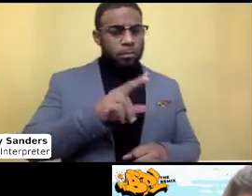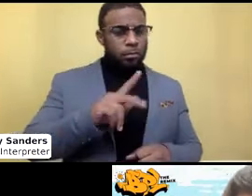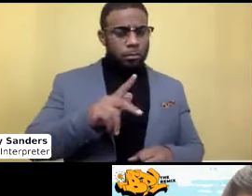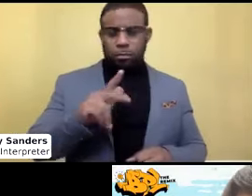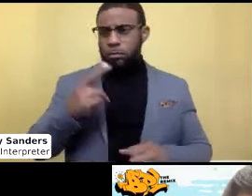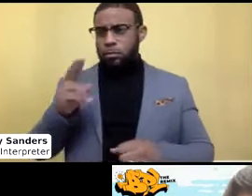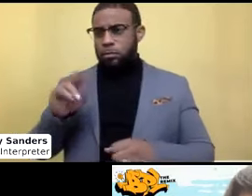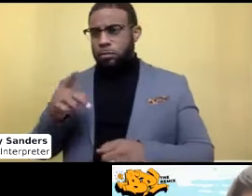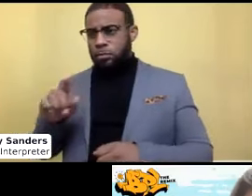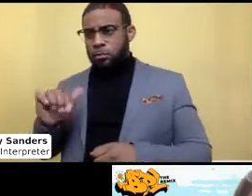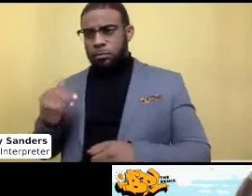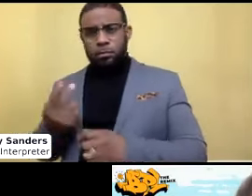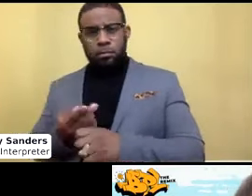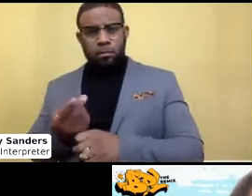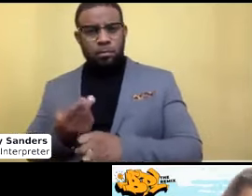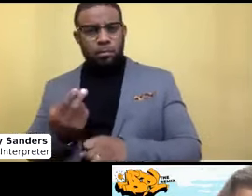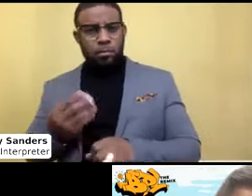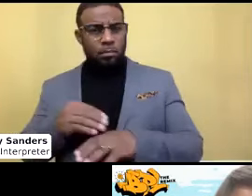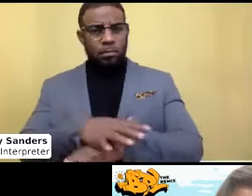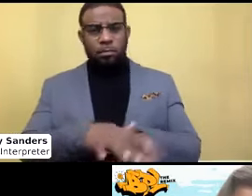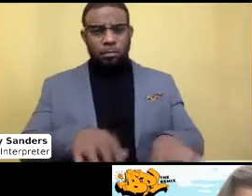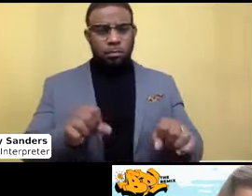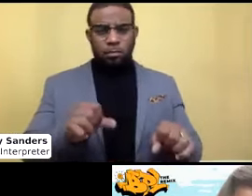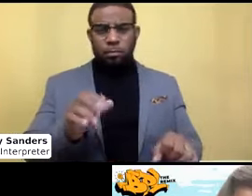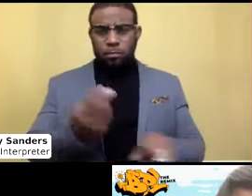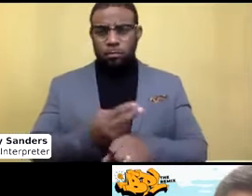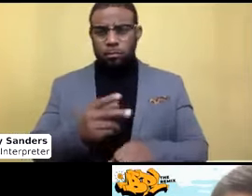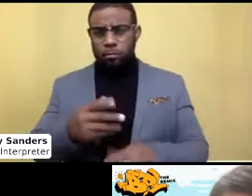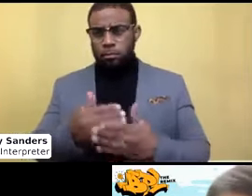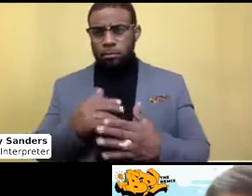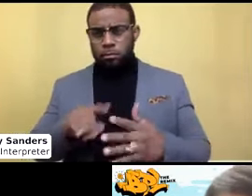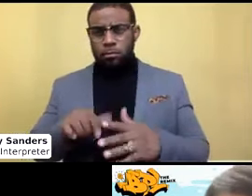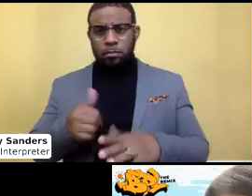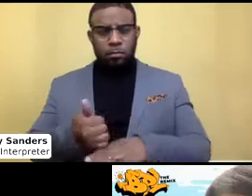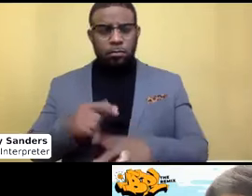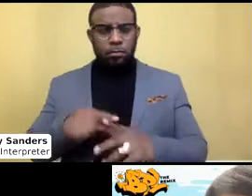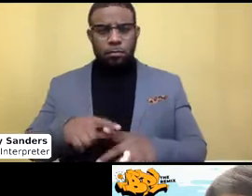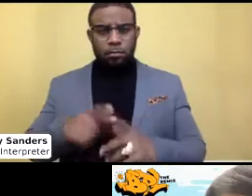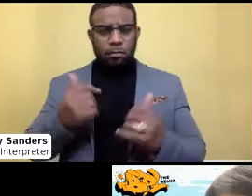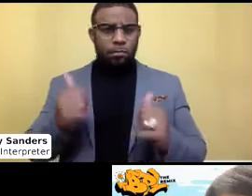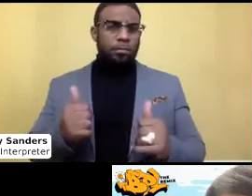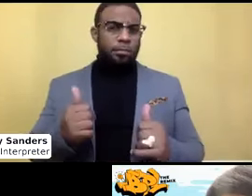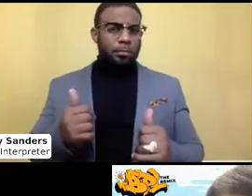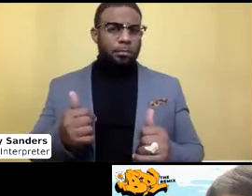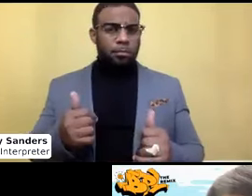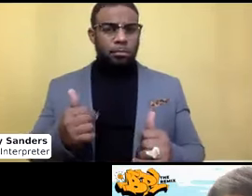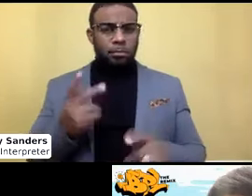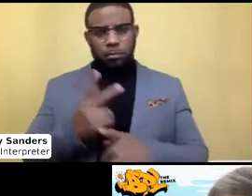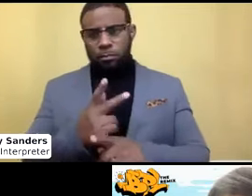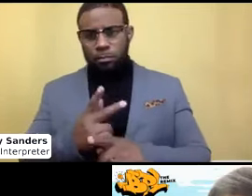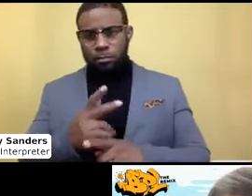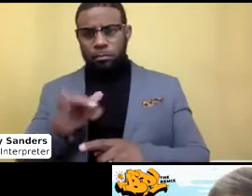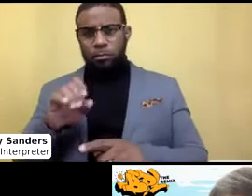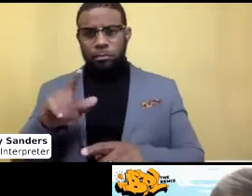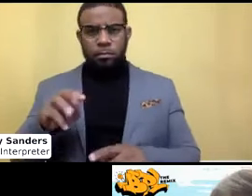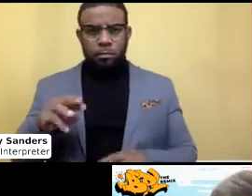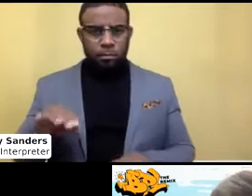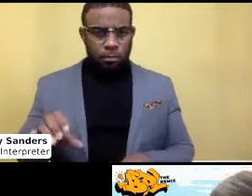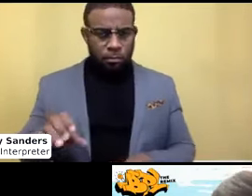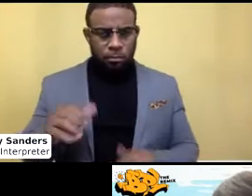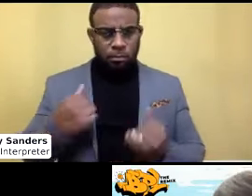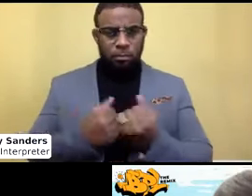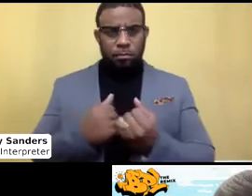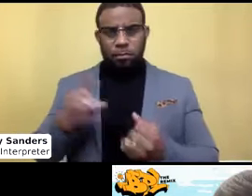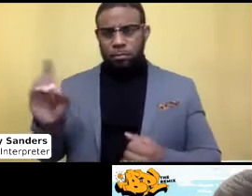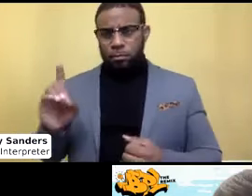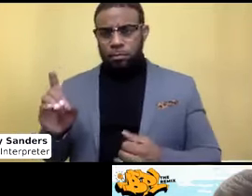Uganda is sometimes just directly invading, now using the pretext of trying to keep in the Islamics of the Allied